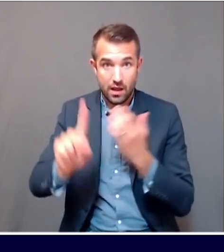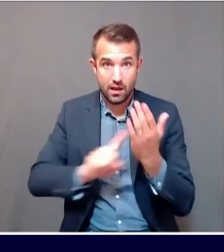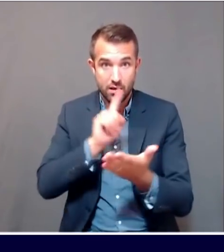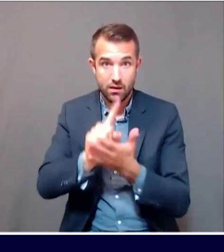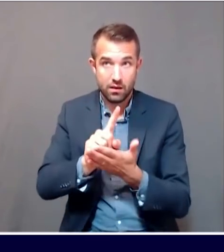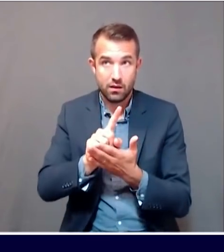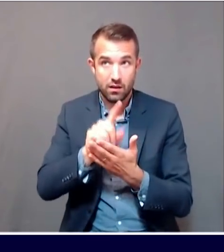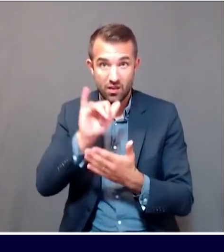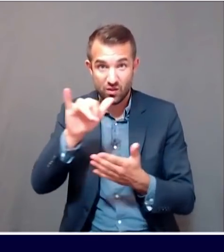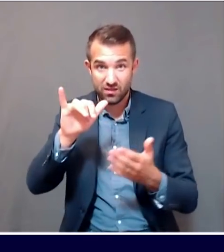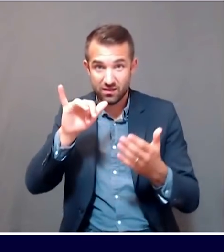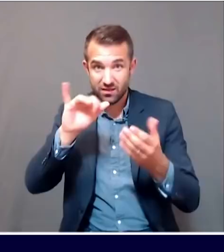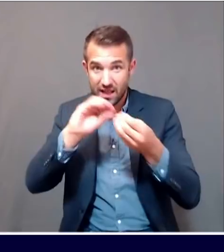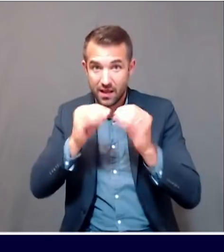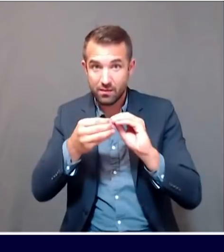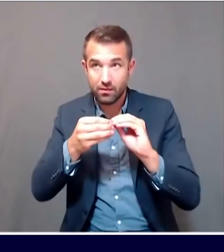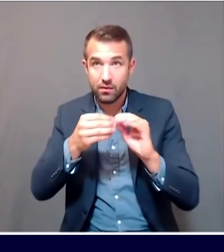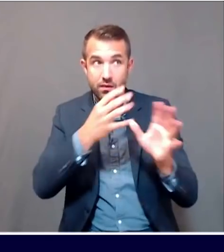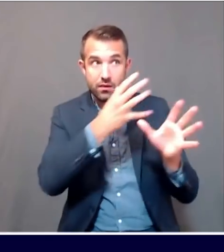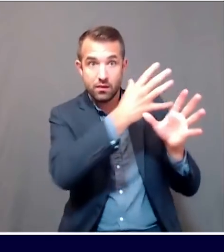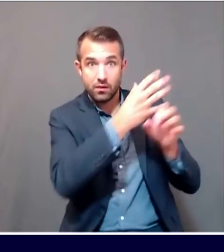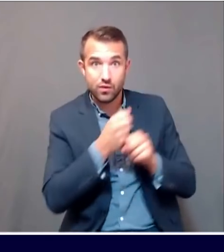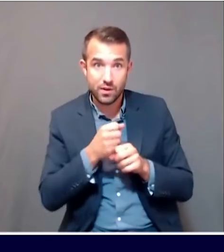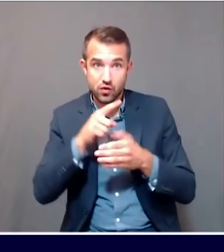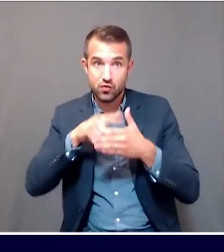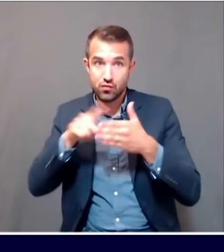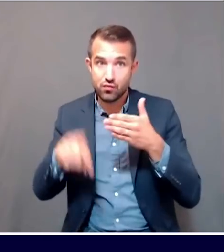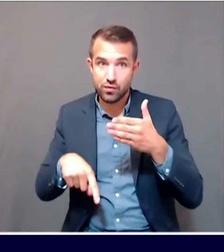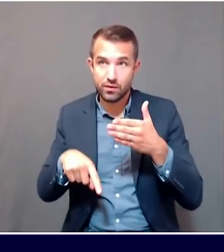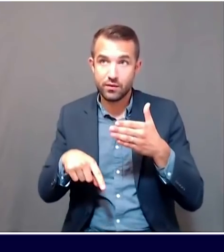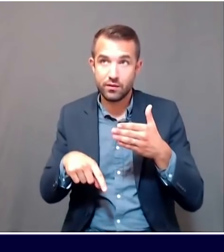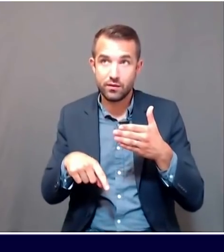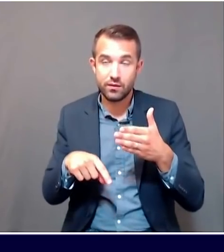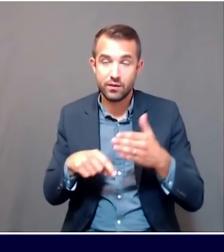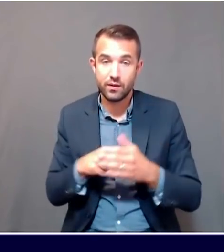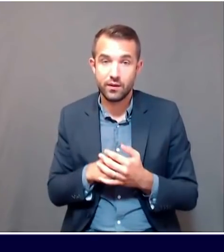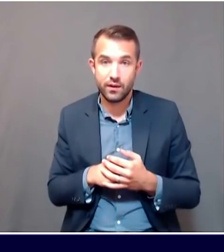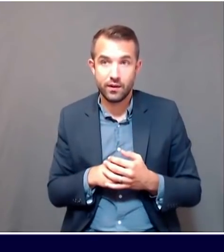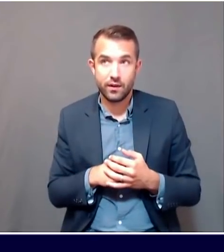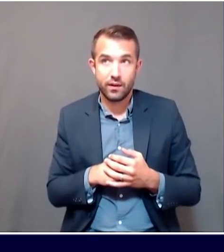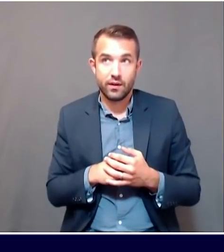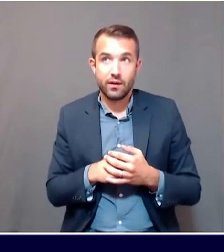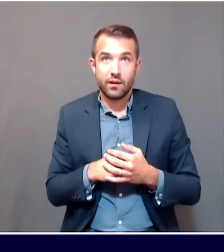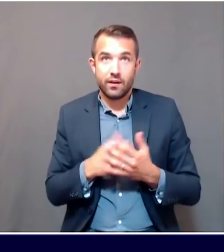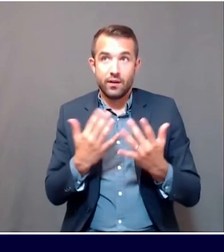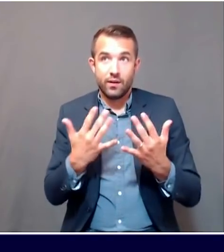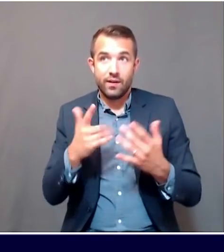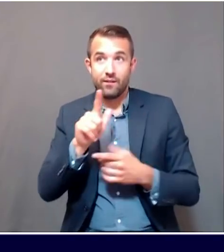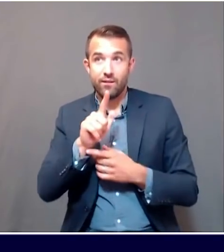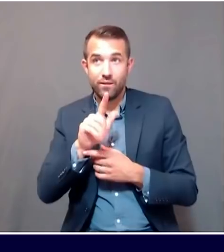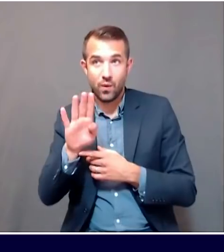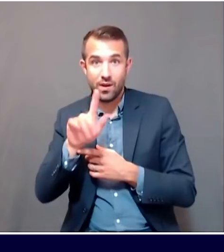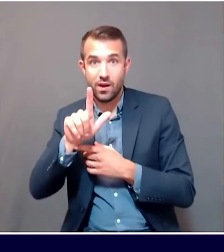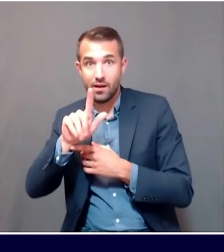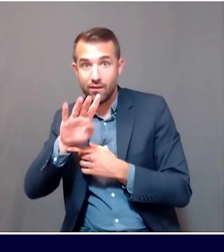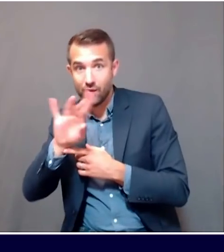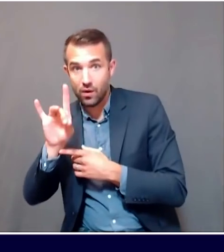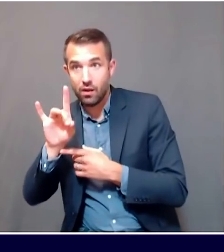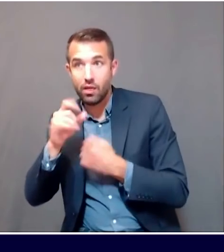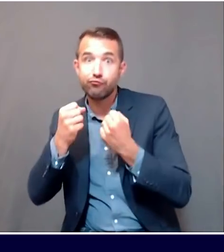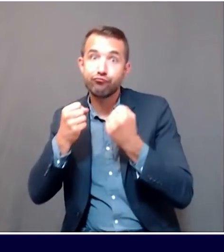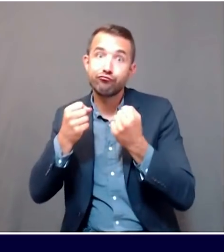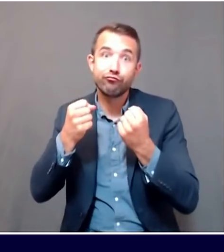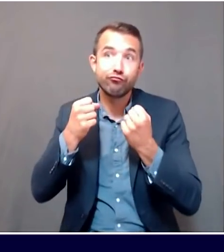get your result within 72 hours of when you leave home. What is the 72-hour mark? Great. Glad you asked that, Liz.